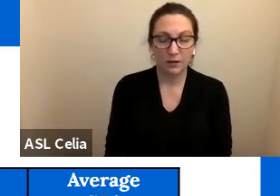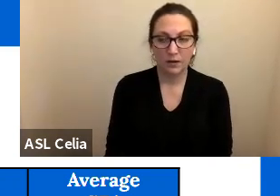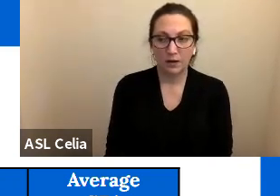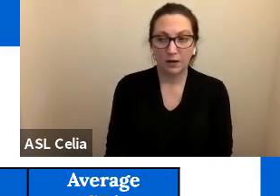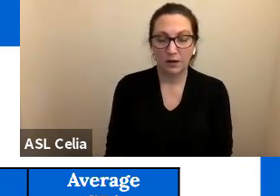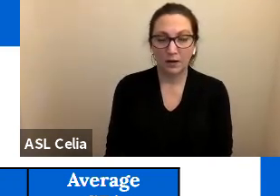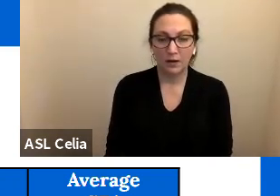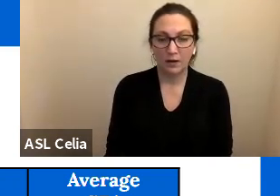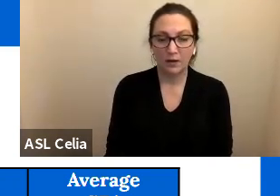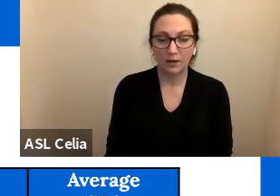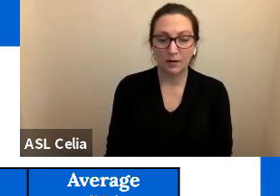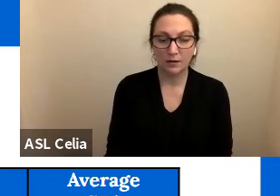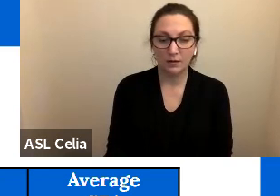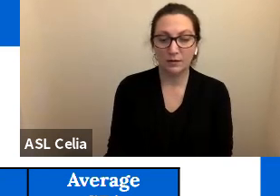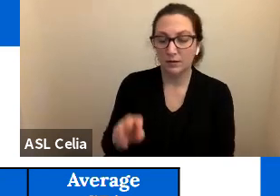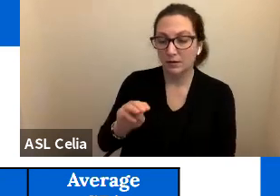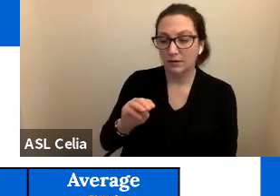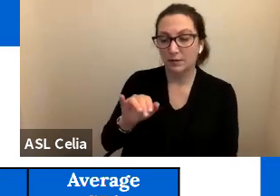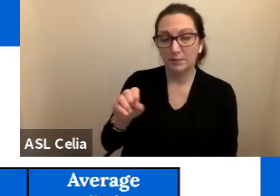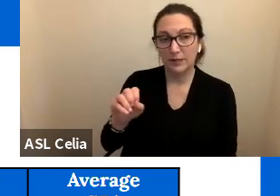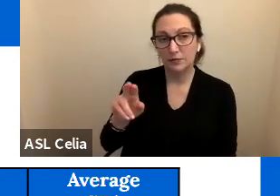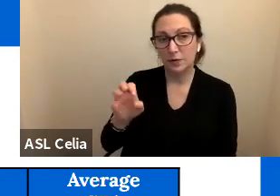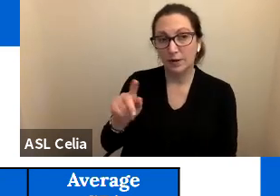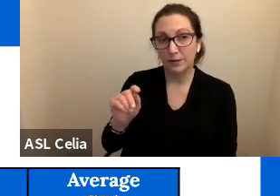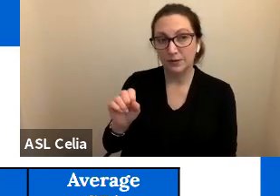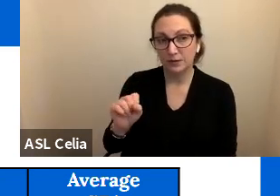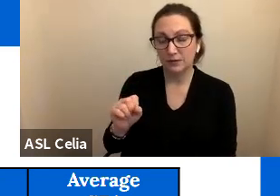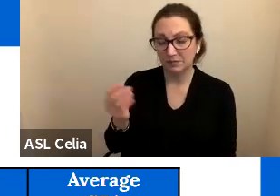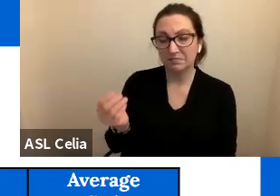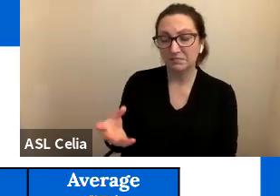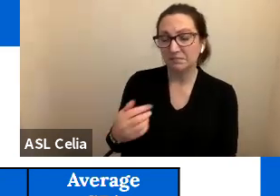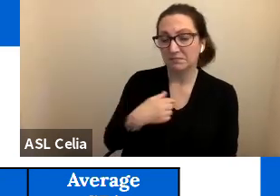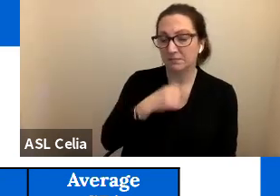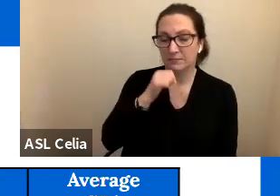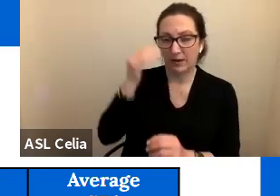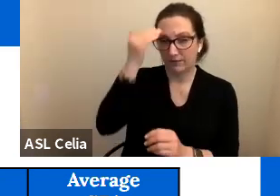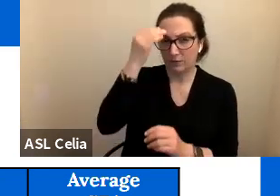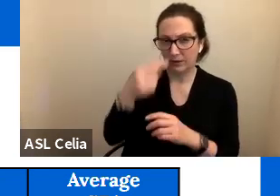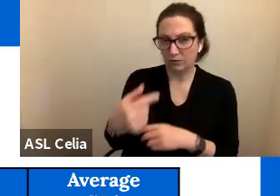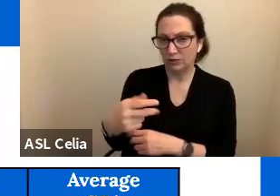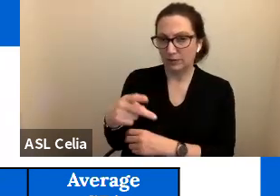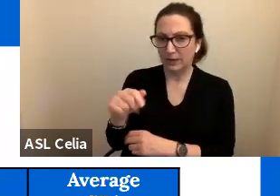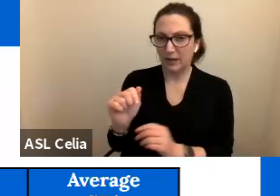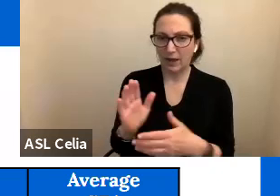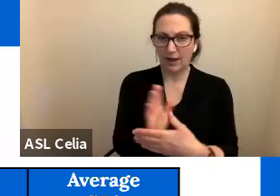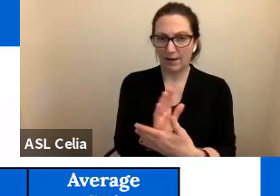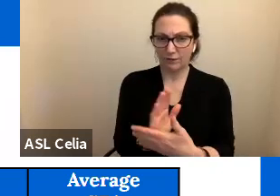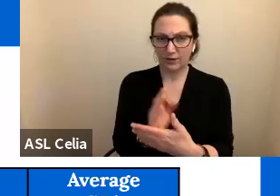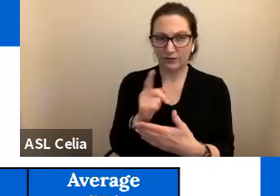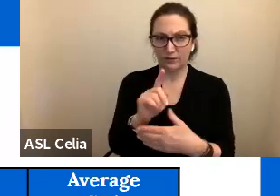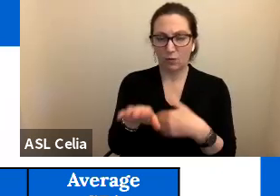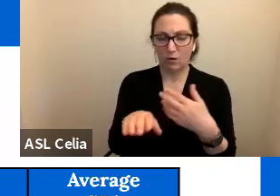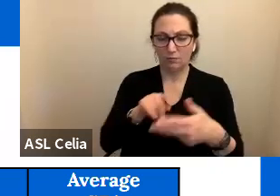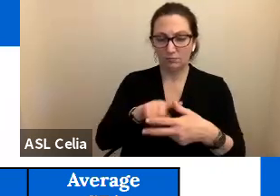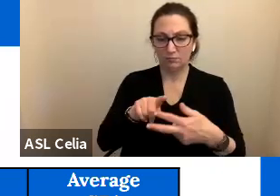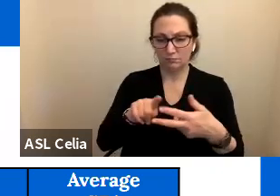And Mr. Acevedo, I'm not familiar with the GPA average for all 3 exam schools,